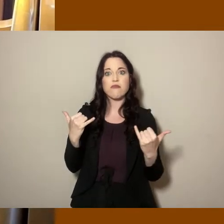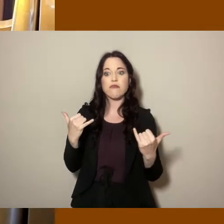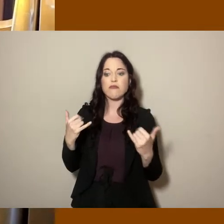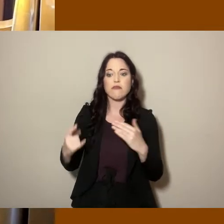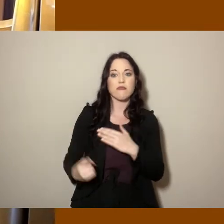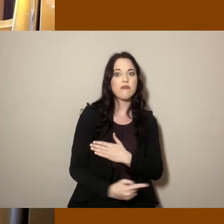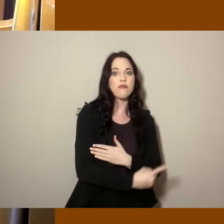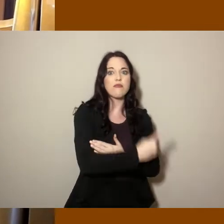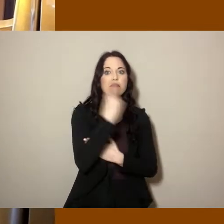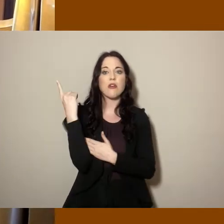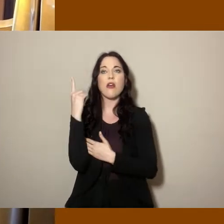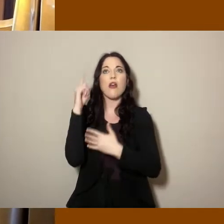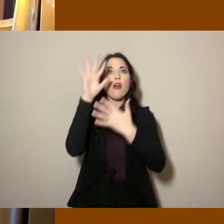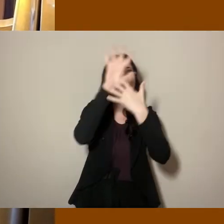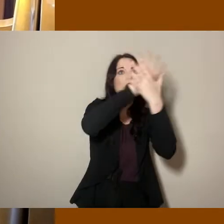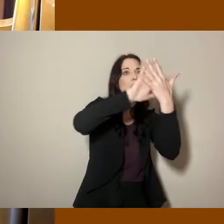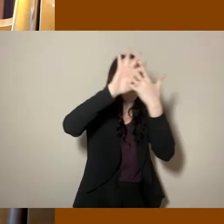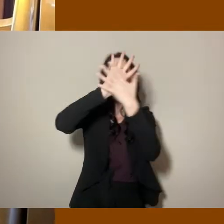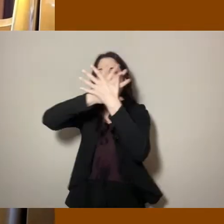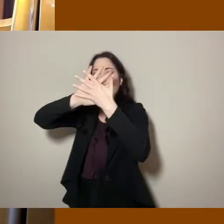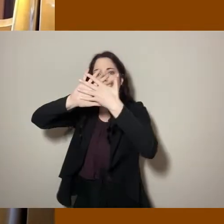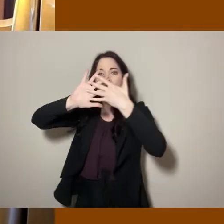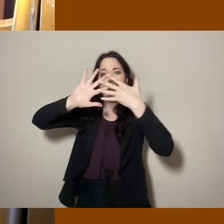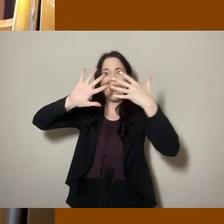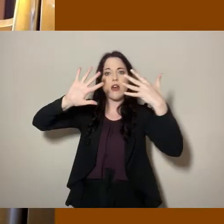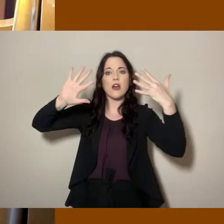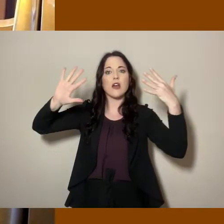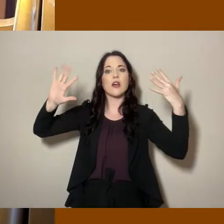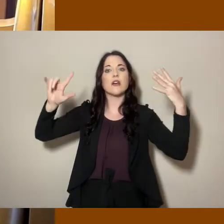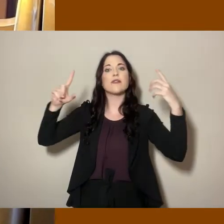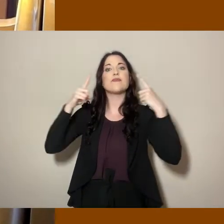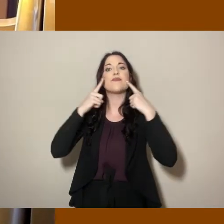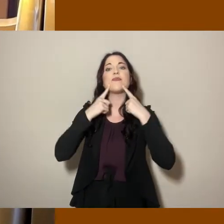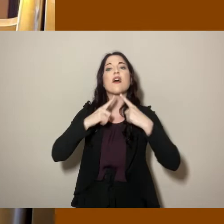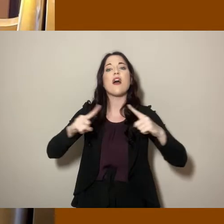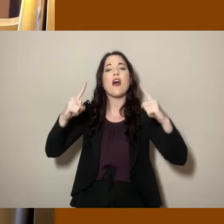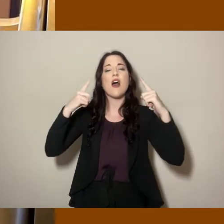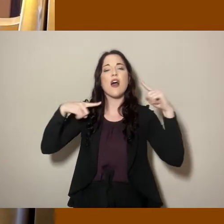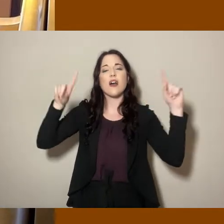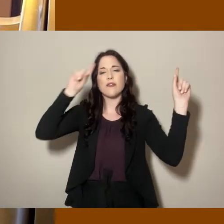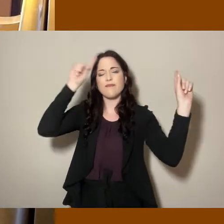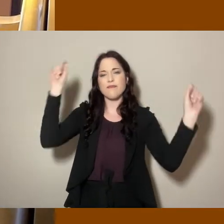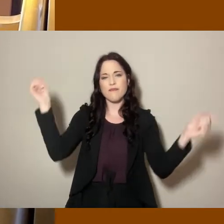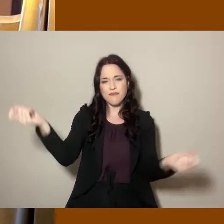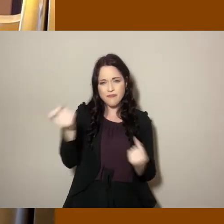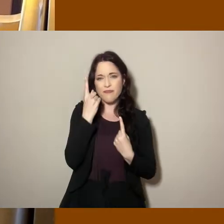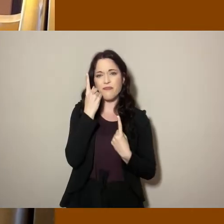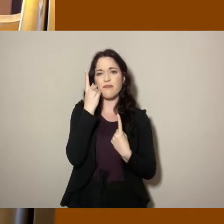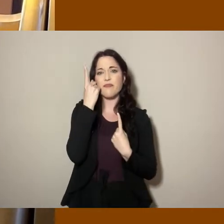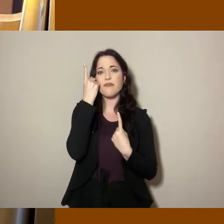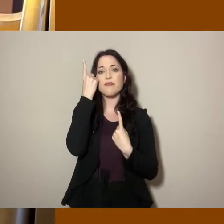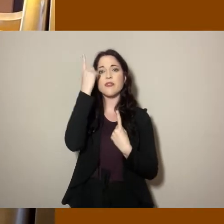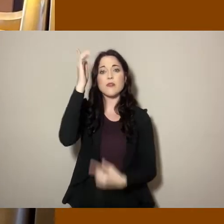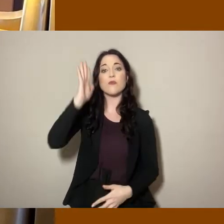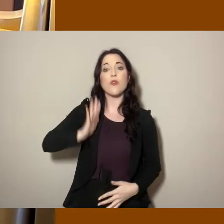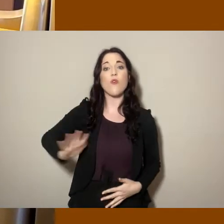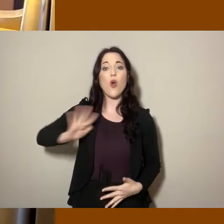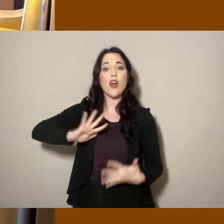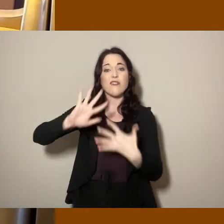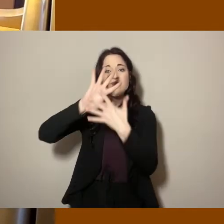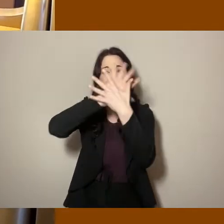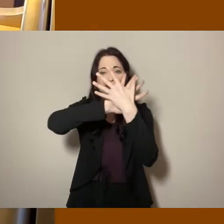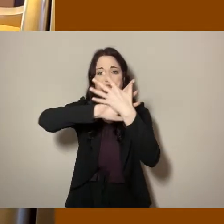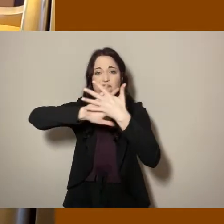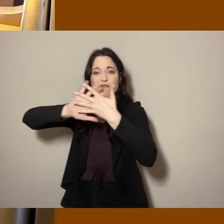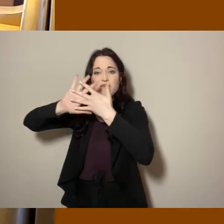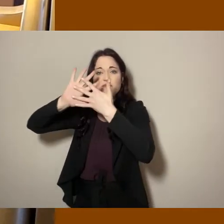pulled away the clouds that hung like curtains on my eyes. Well, I was blind all